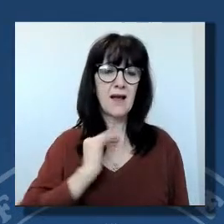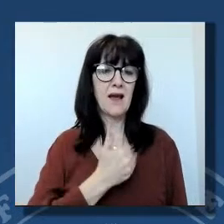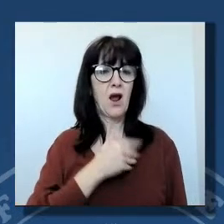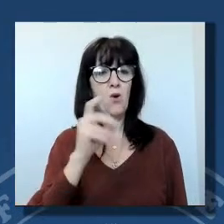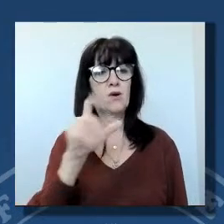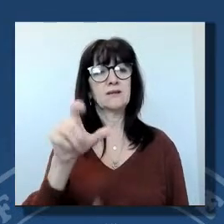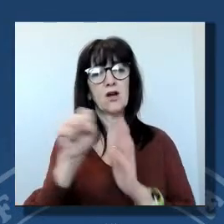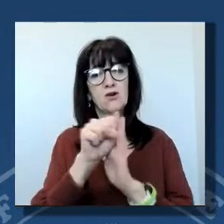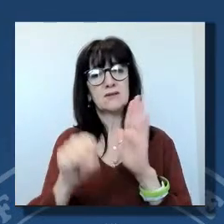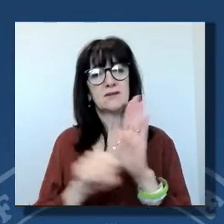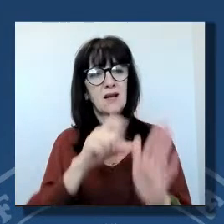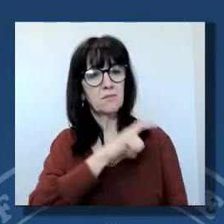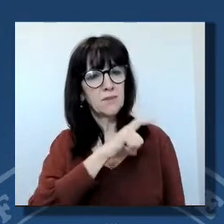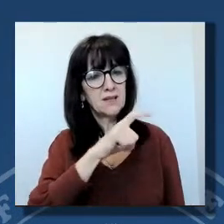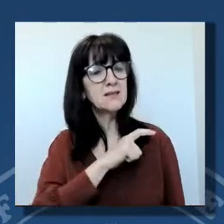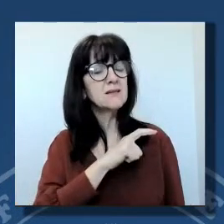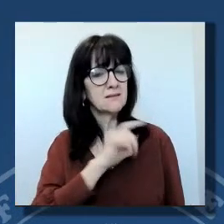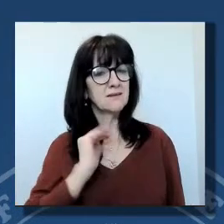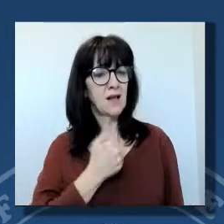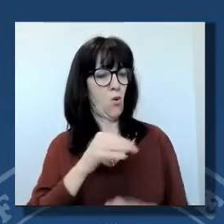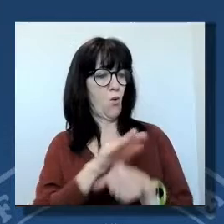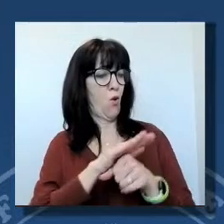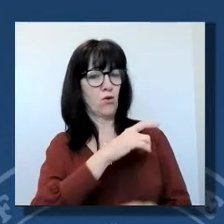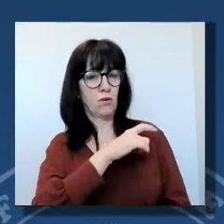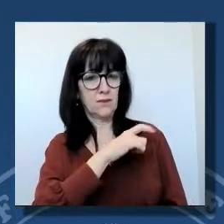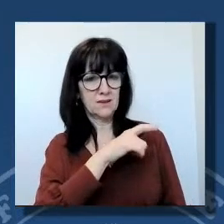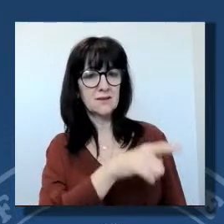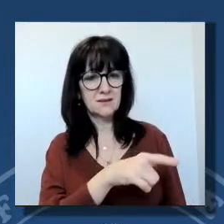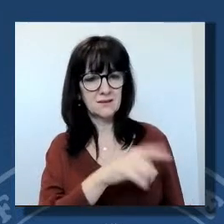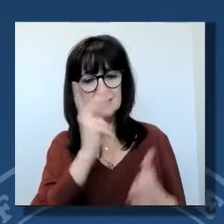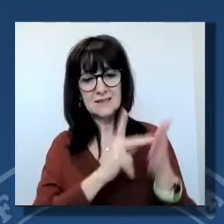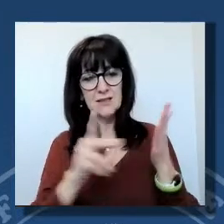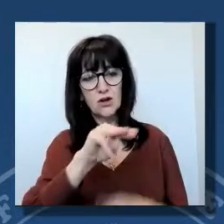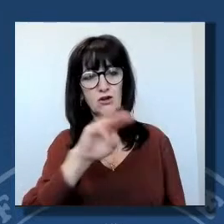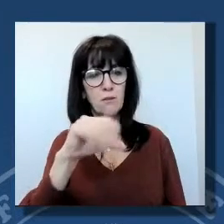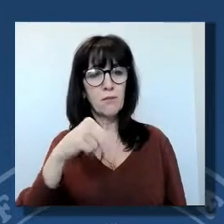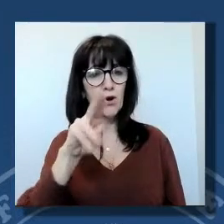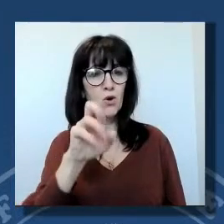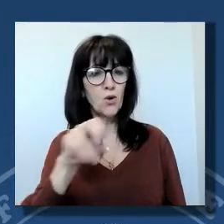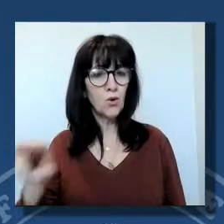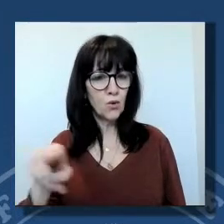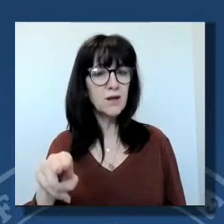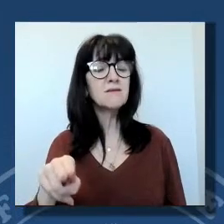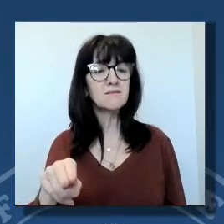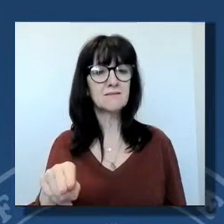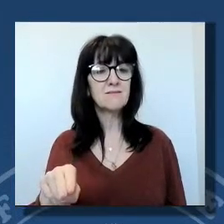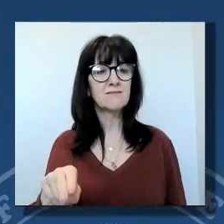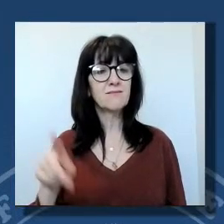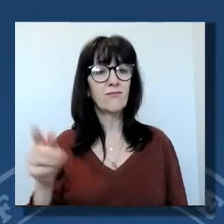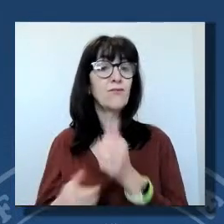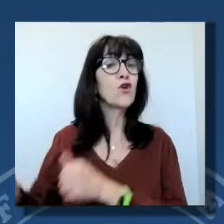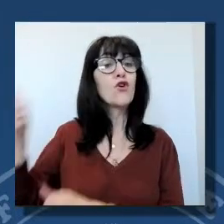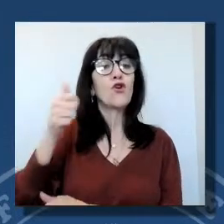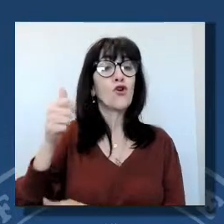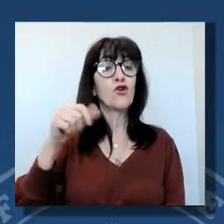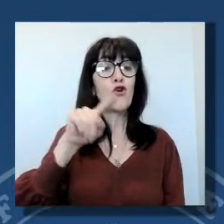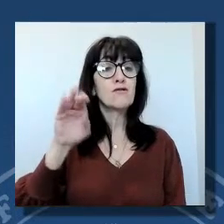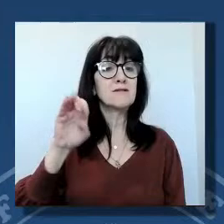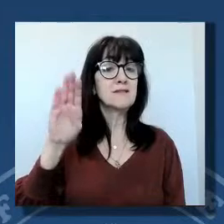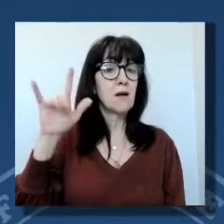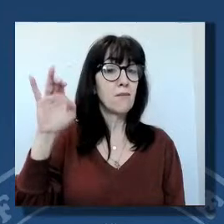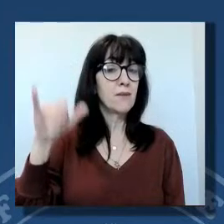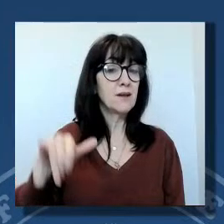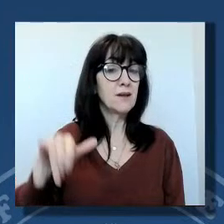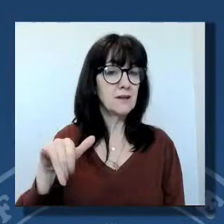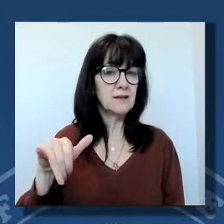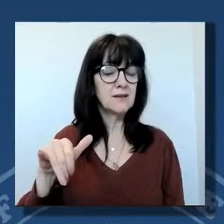officers, Secretary McQueen, Colonel Zebley. I don't see Colonel Zebley, but her group is behind us with the